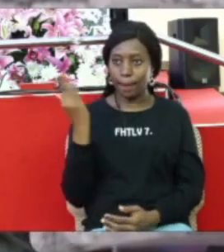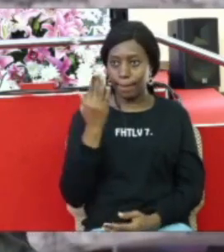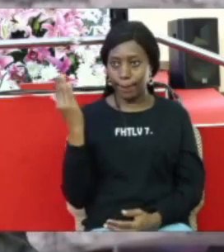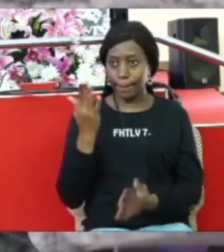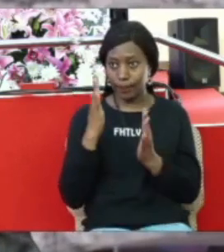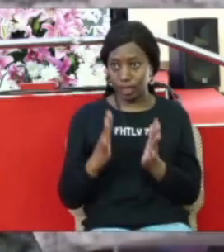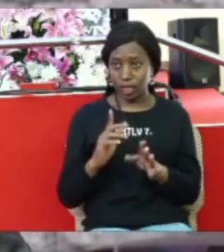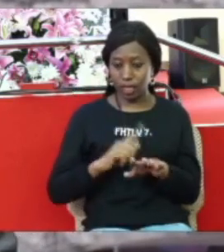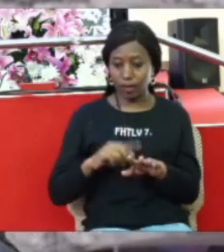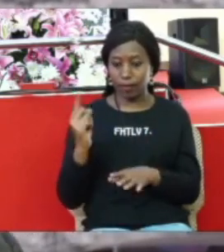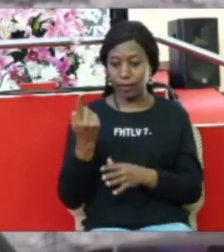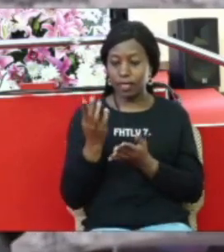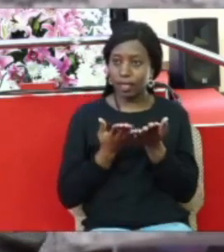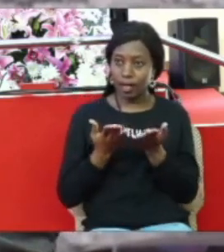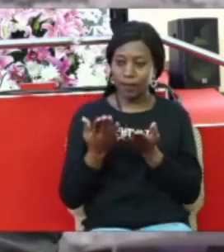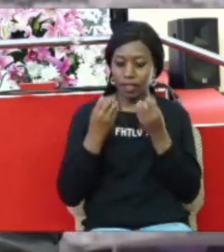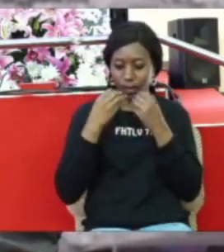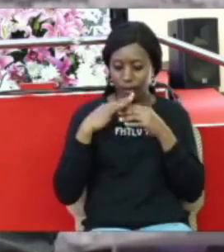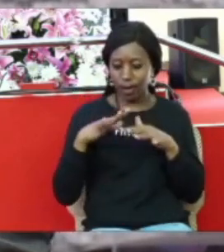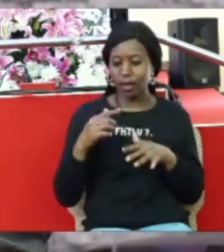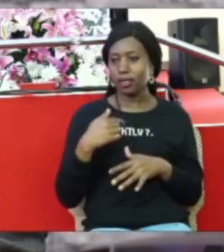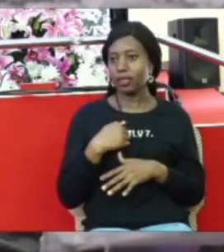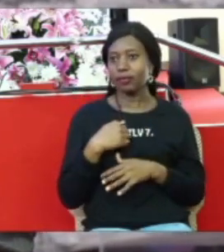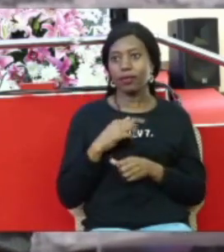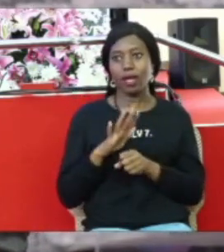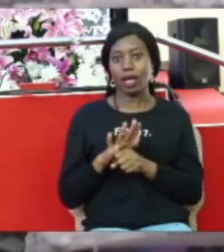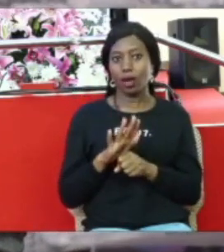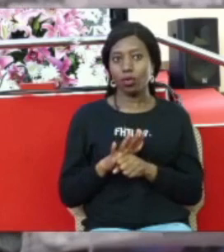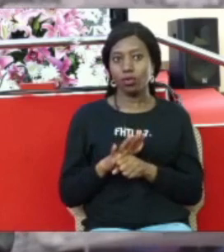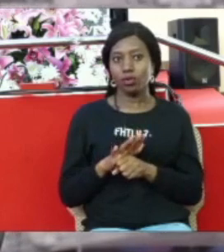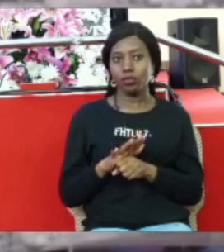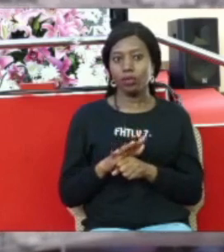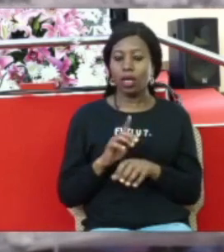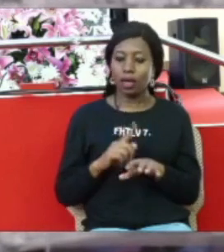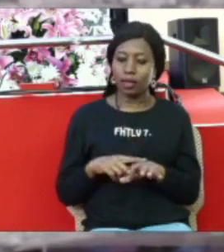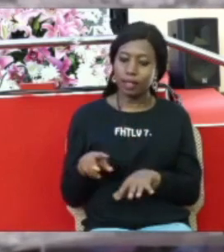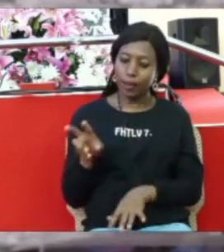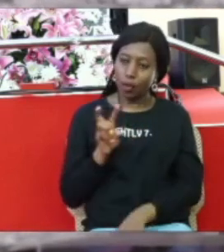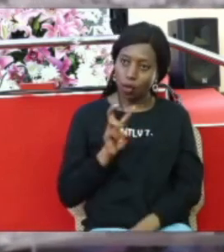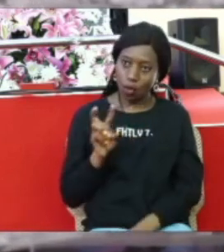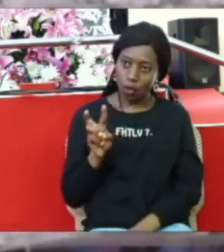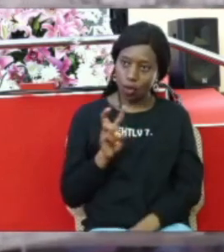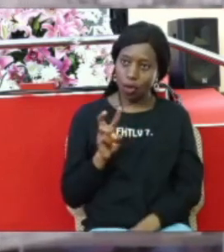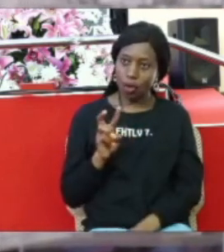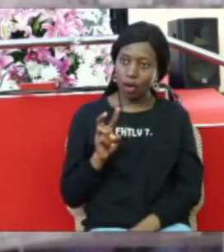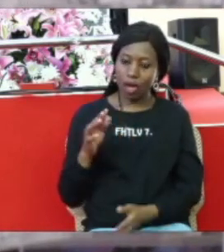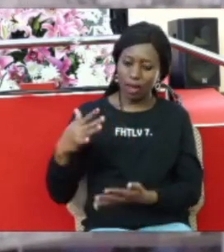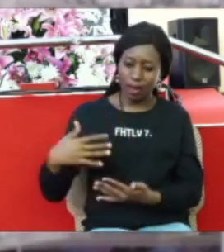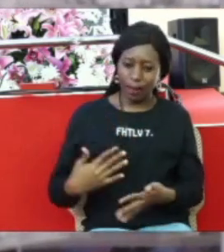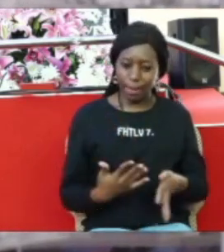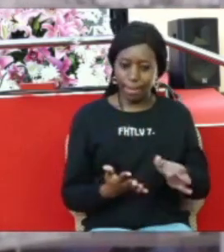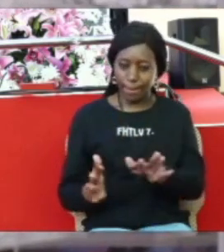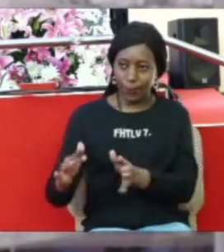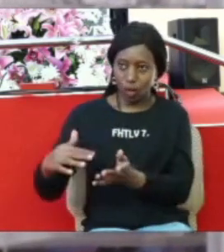Si alini bless. Ati, ukiangalia kwa ufuo wa bahari. Meli iliyobeba baraka zako. Ndio ile.